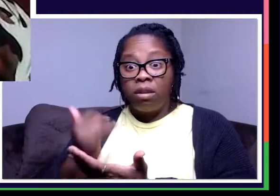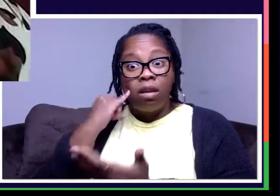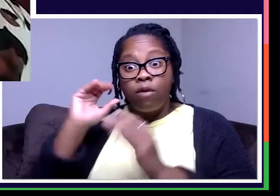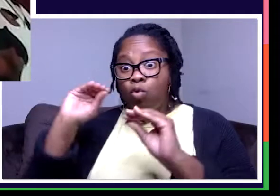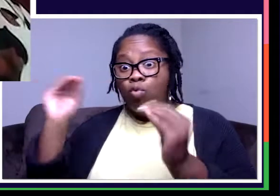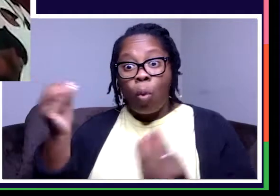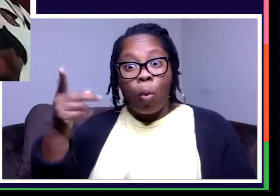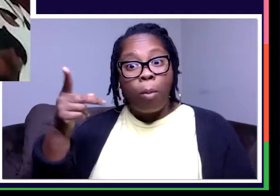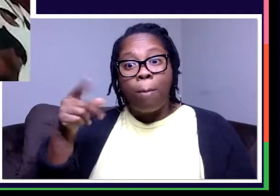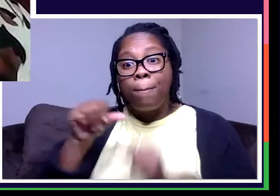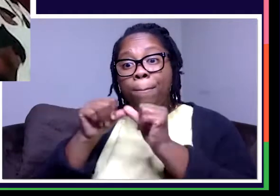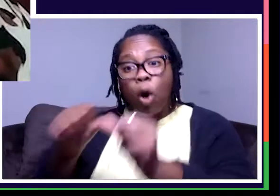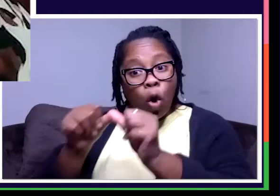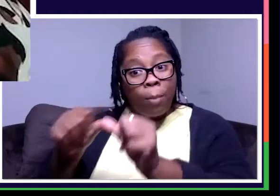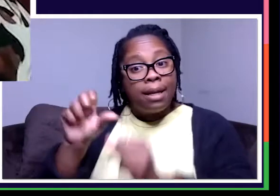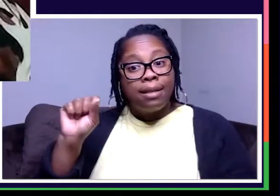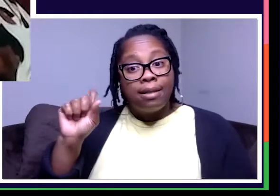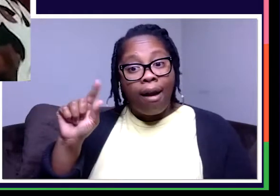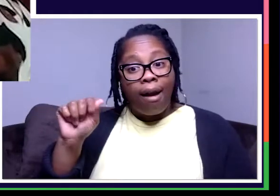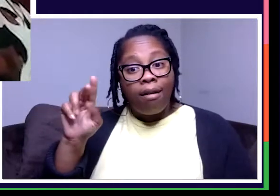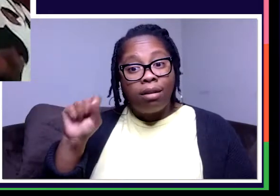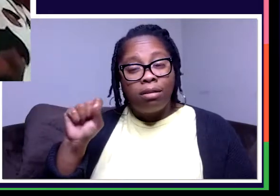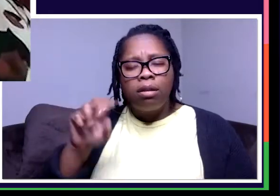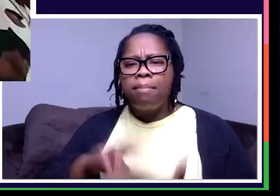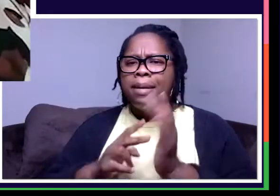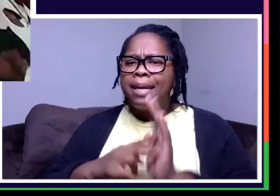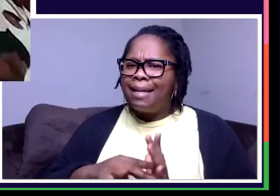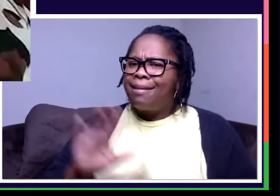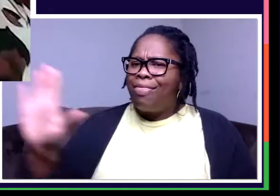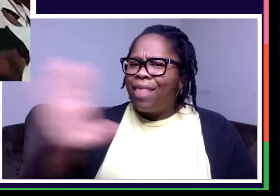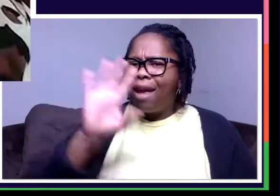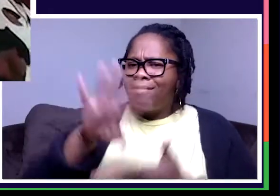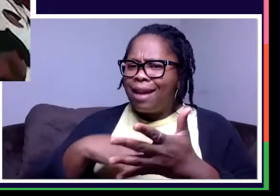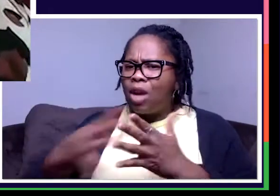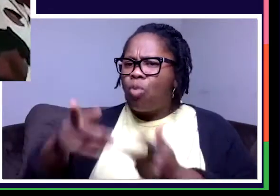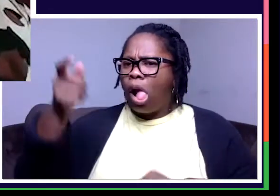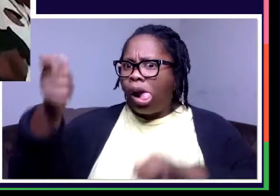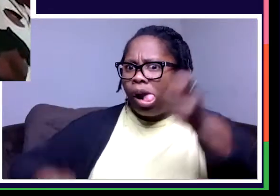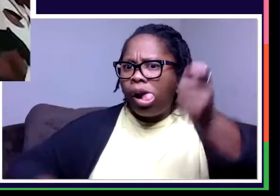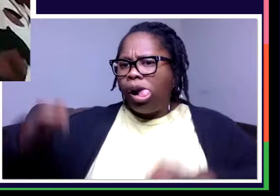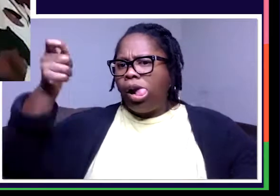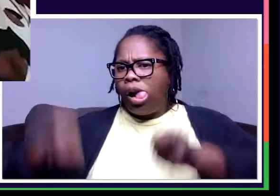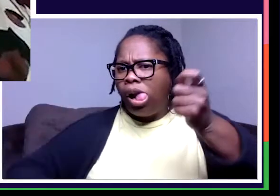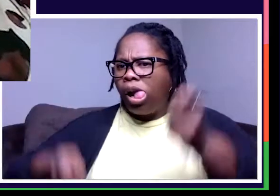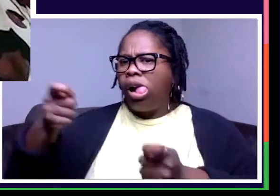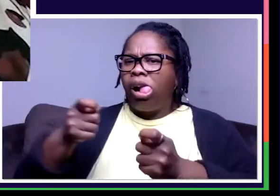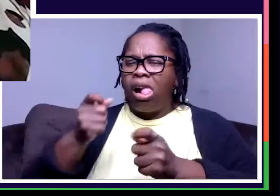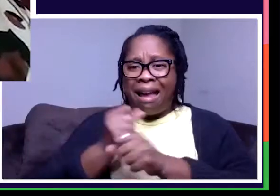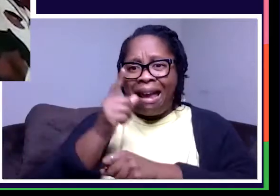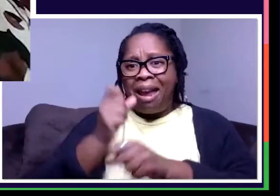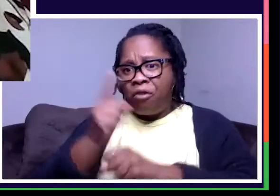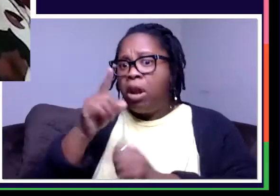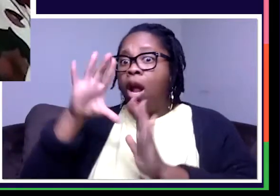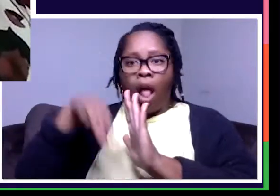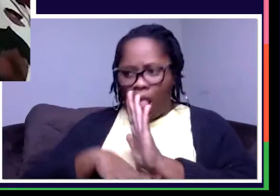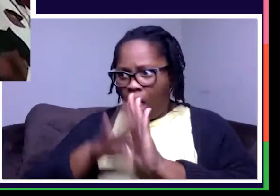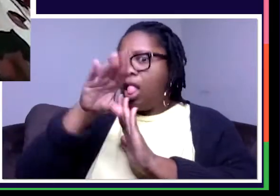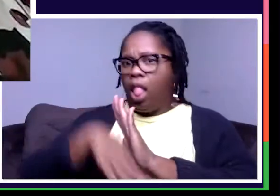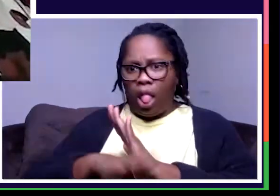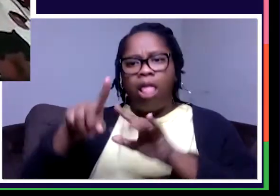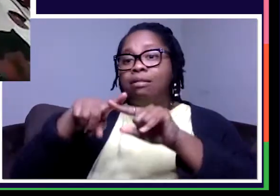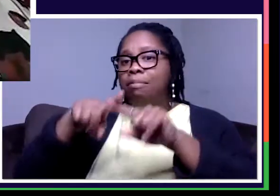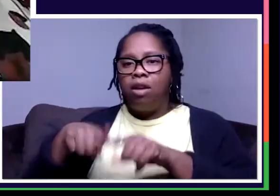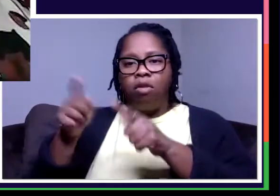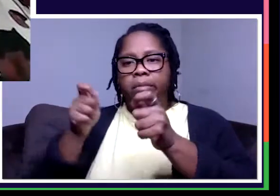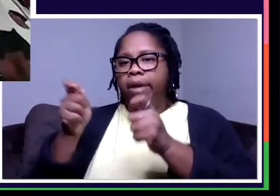permanent status, an adult educator's schedule could change year to year,